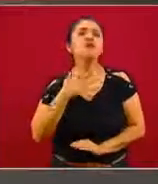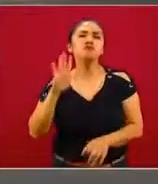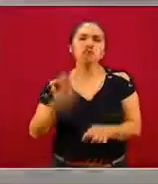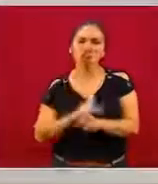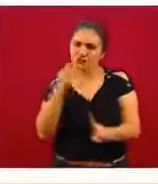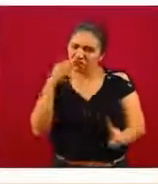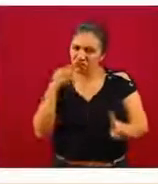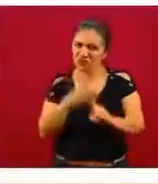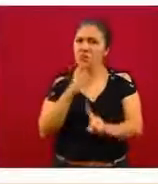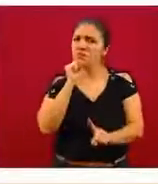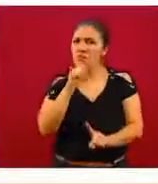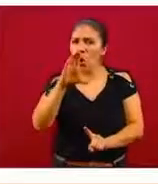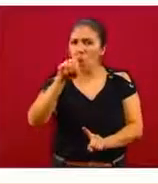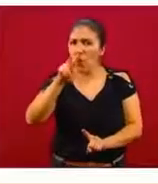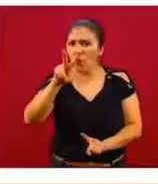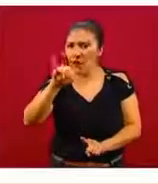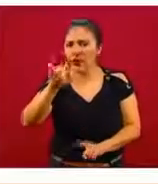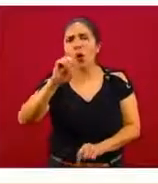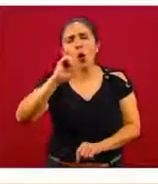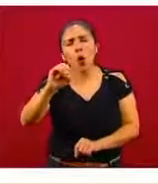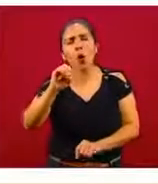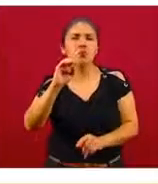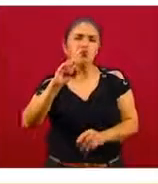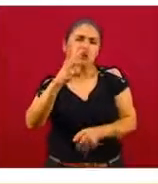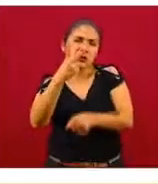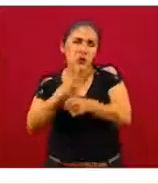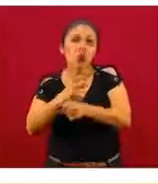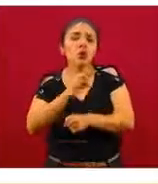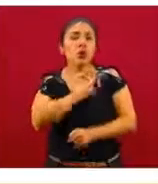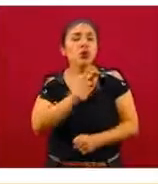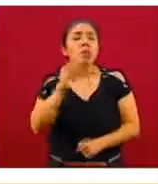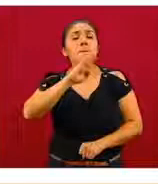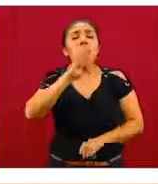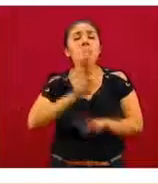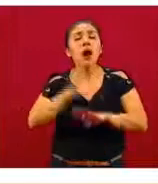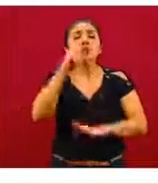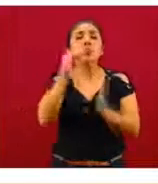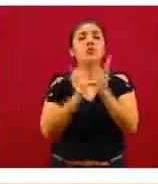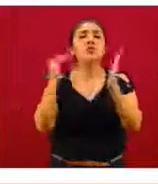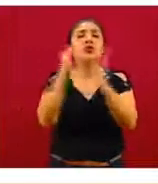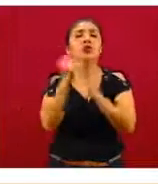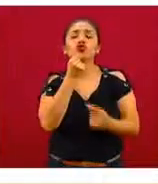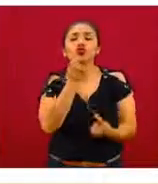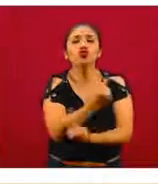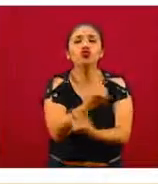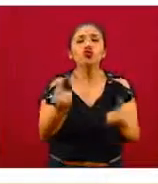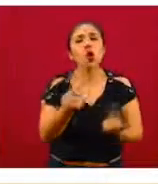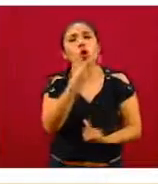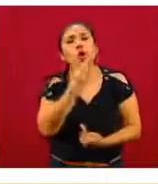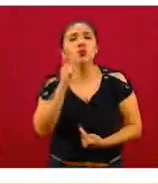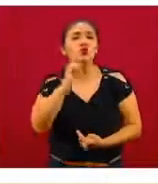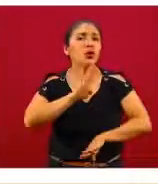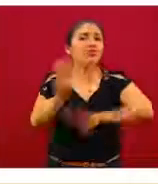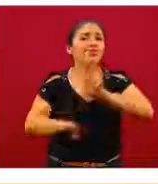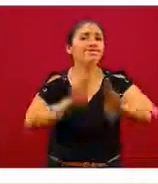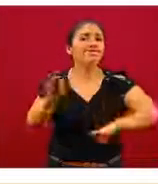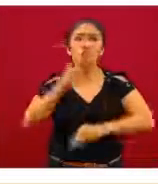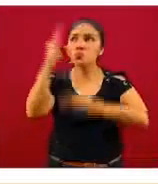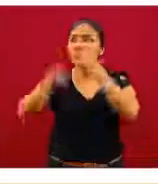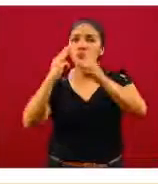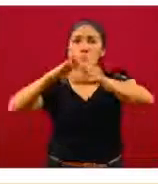to direct and indirect causes of COVID-19, more than 1 million children across the world may